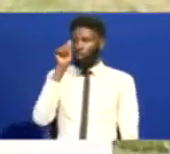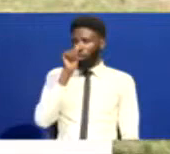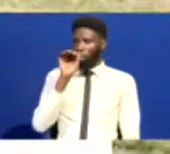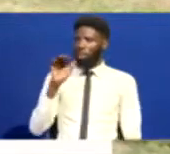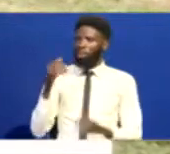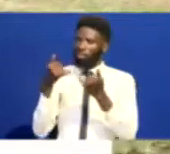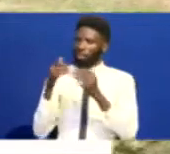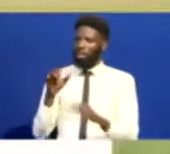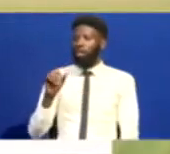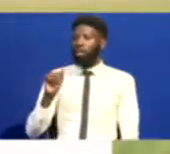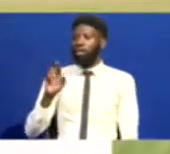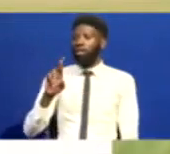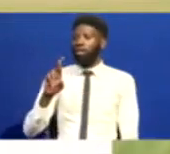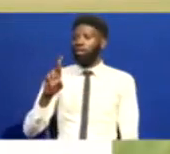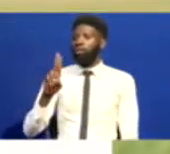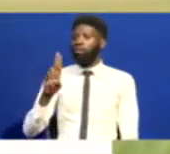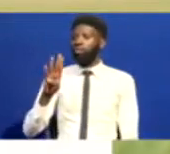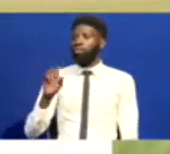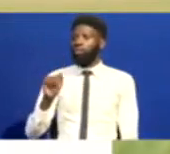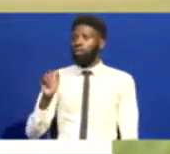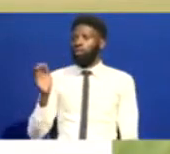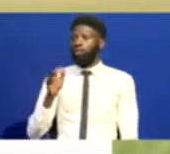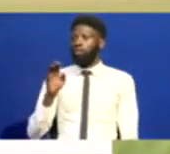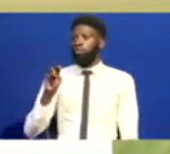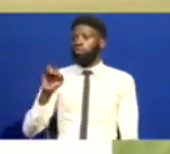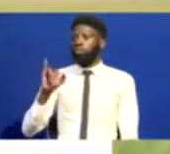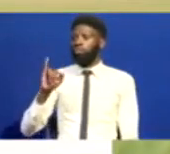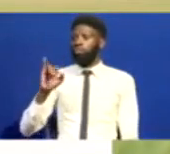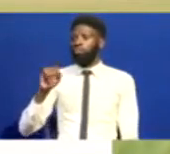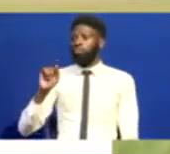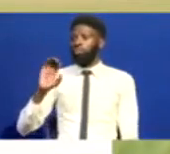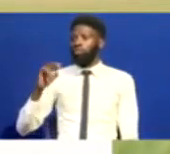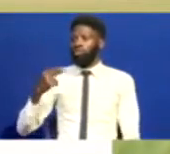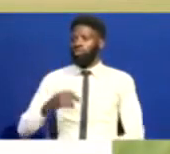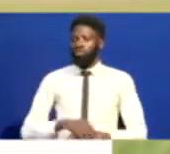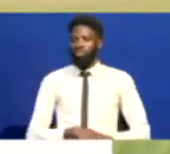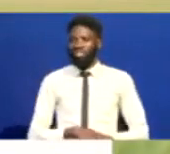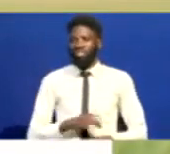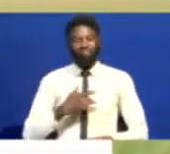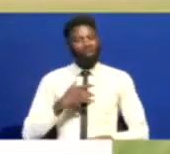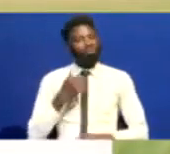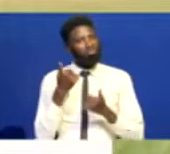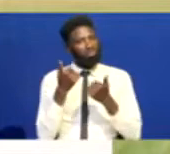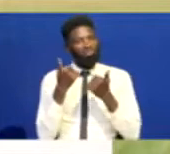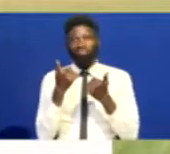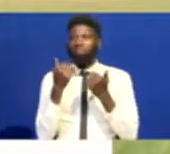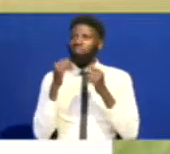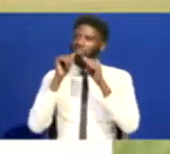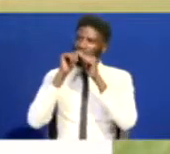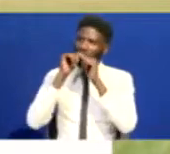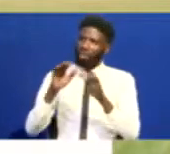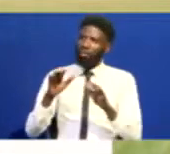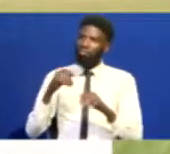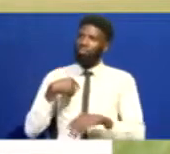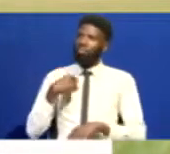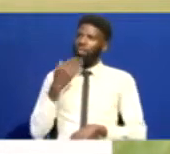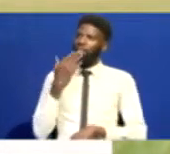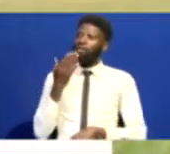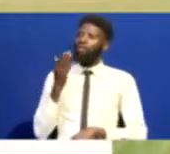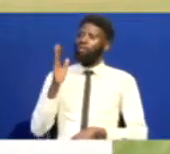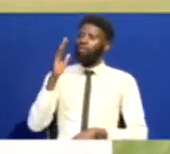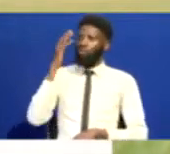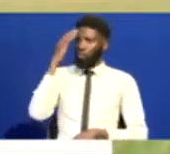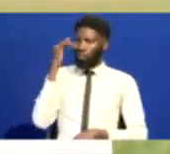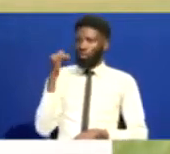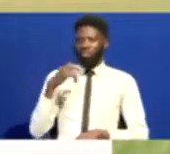Arba Mitch City. It's a great feeling, a great blessing. Kwanza shukuru God, because I believe ni